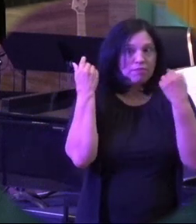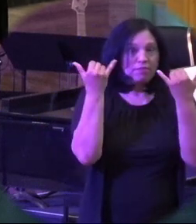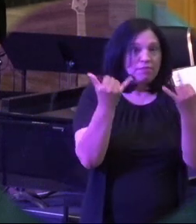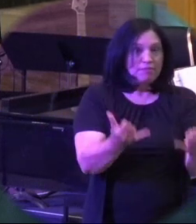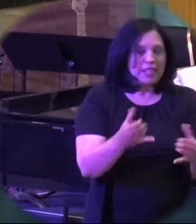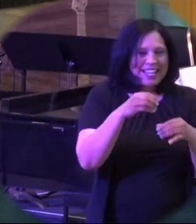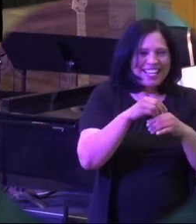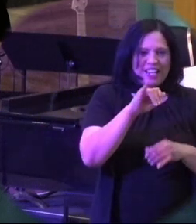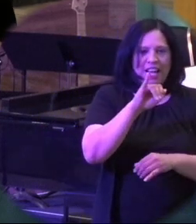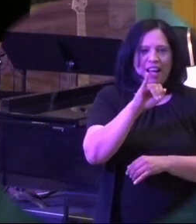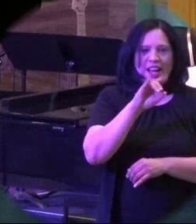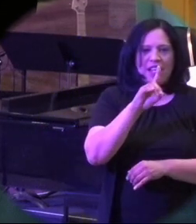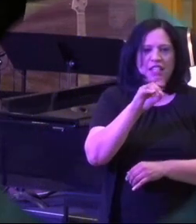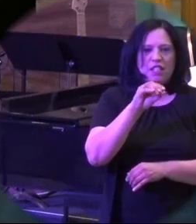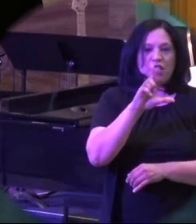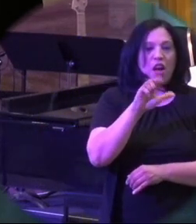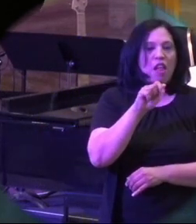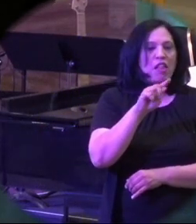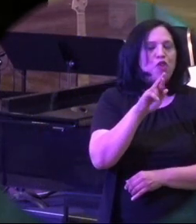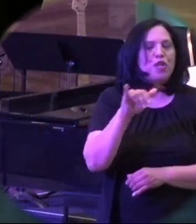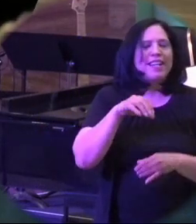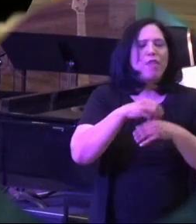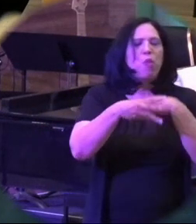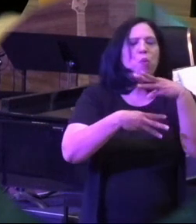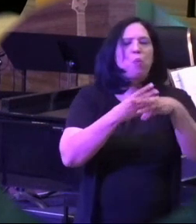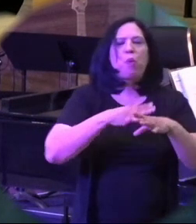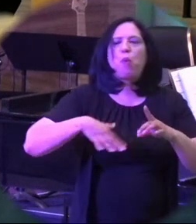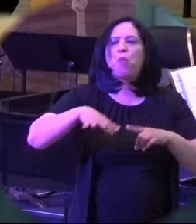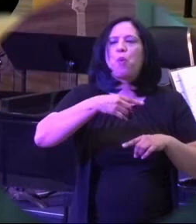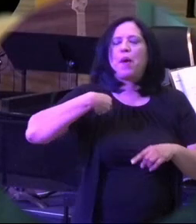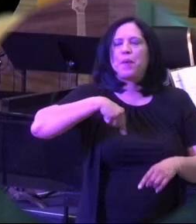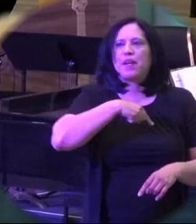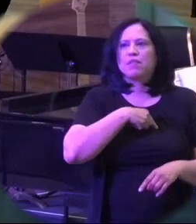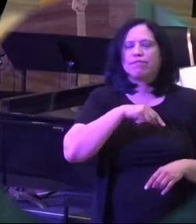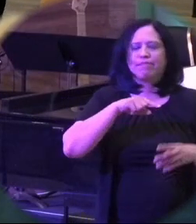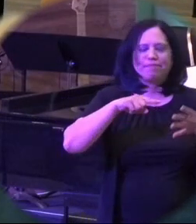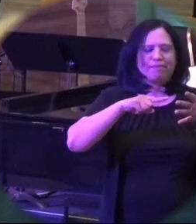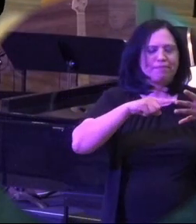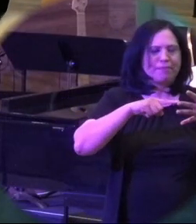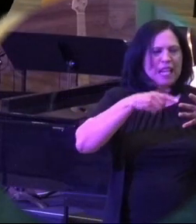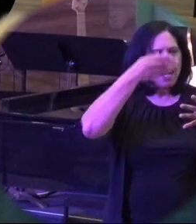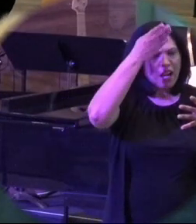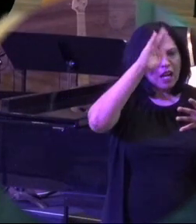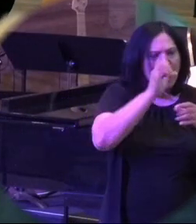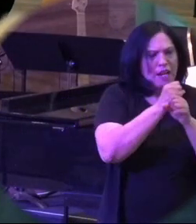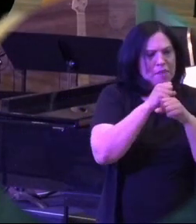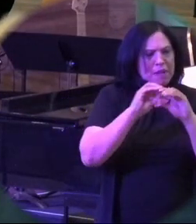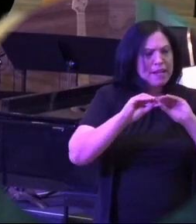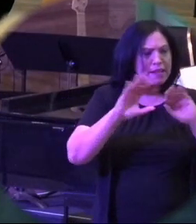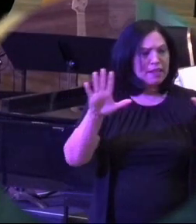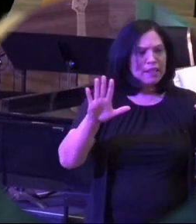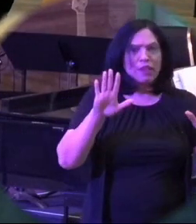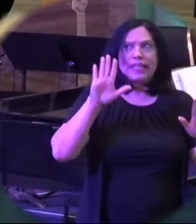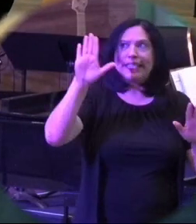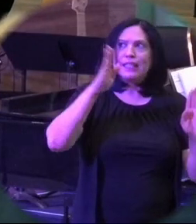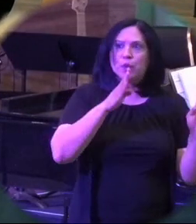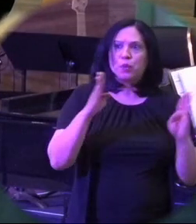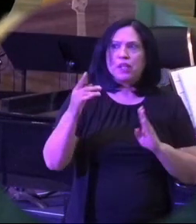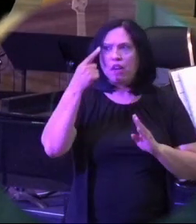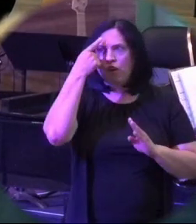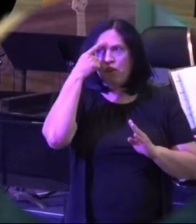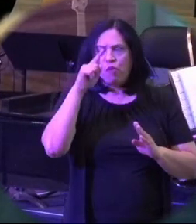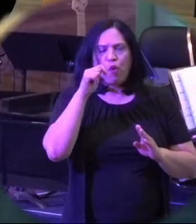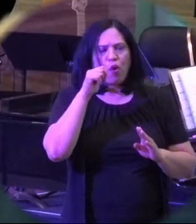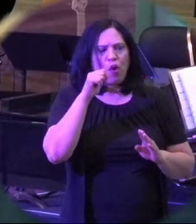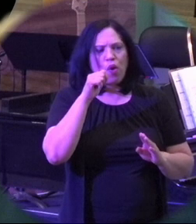idolatry of the world around us. Here's another example. God has made very clear what His will is for human